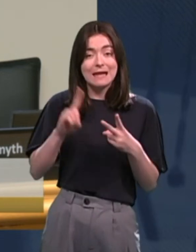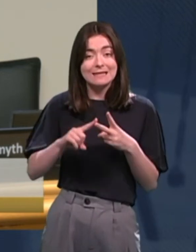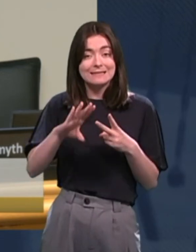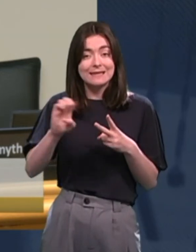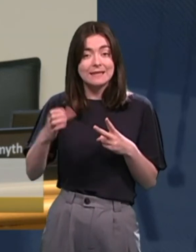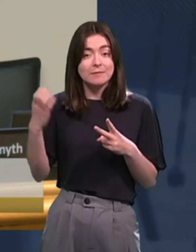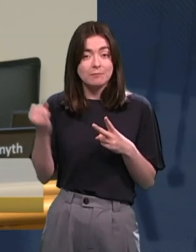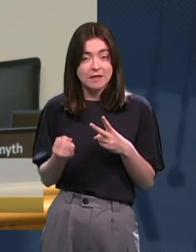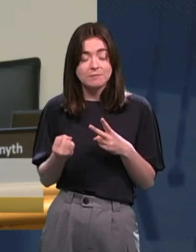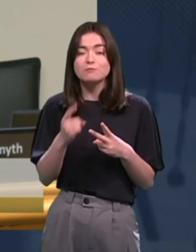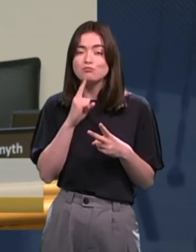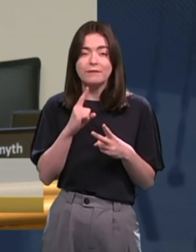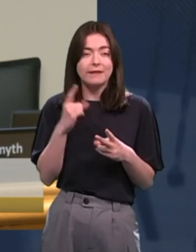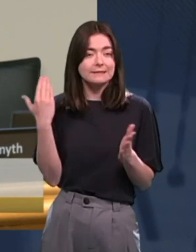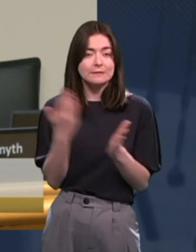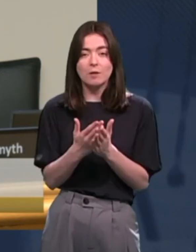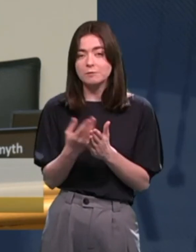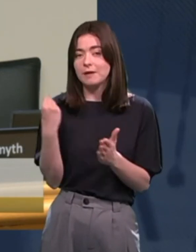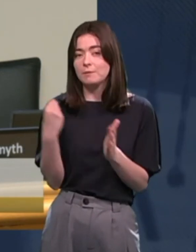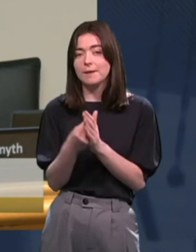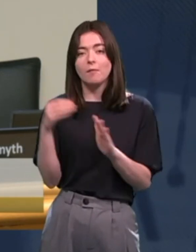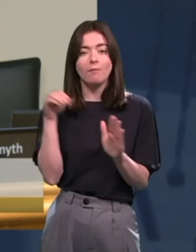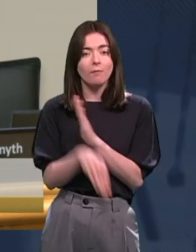of course, with the crash. So, I mean, that was,